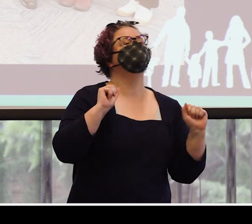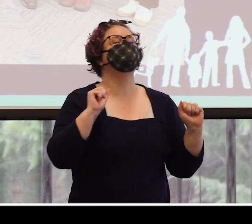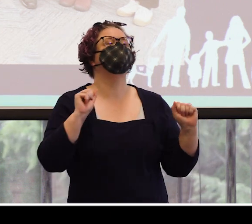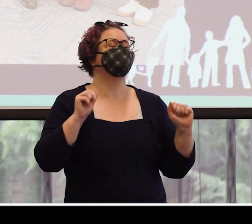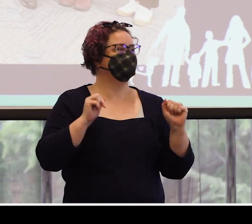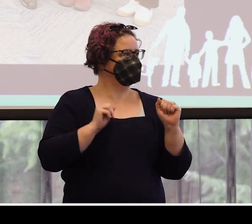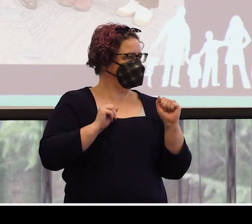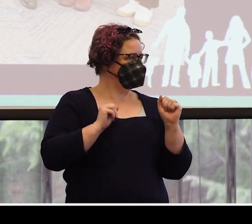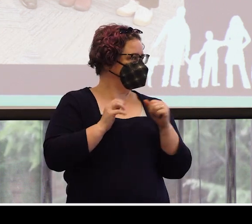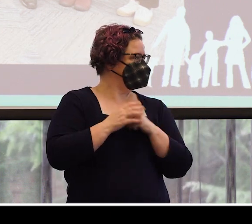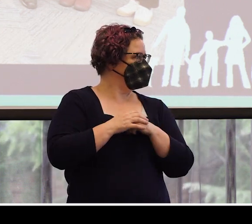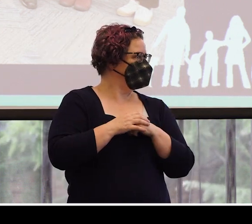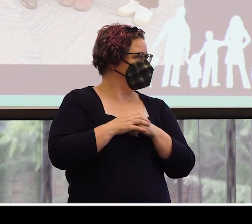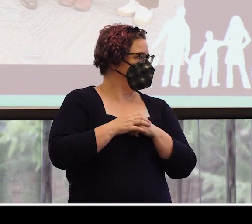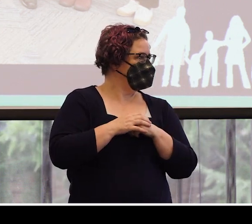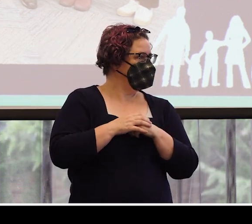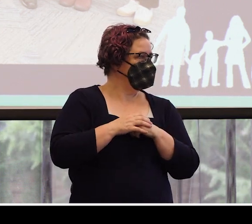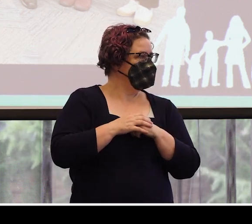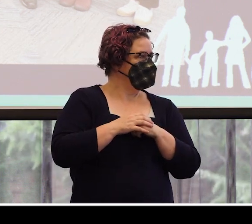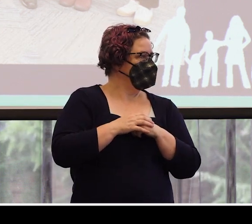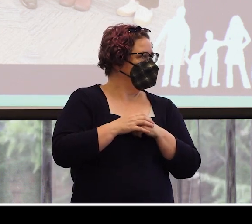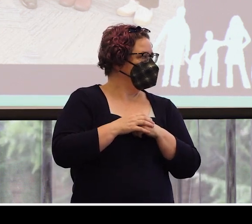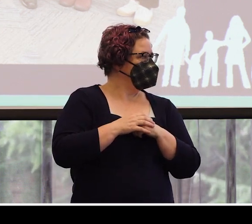who, what's that?